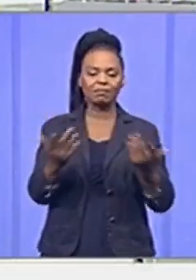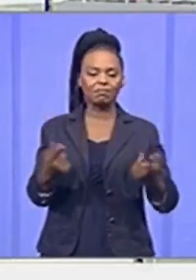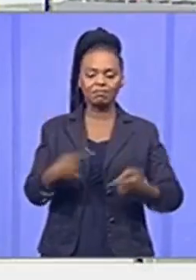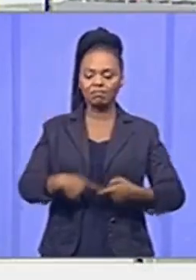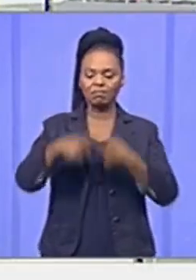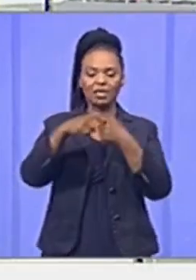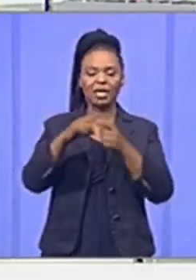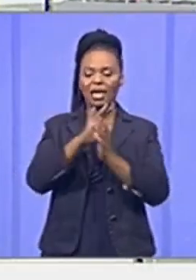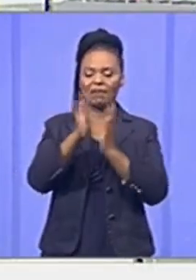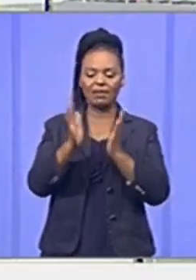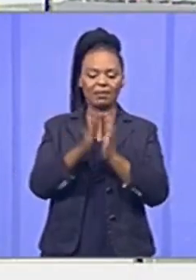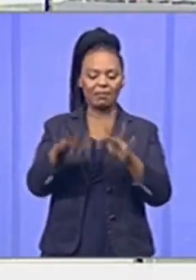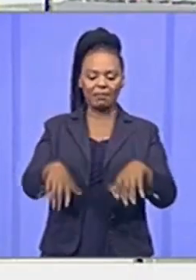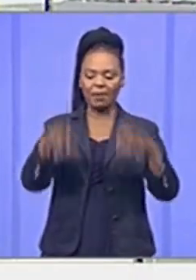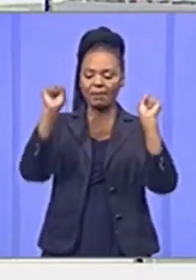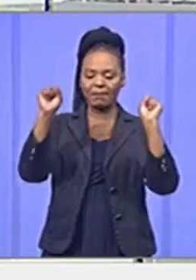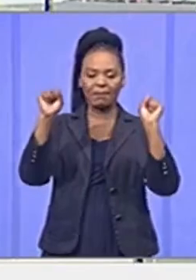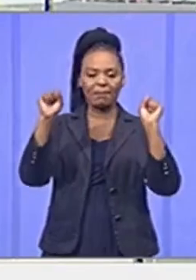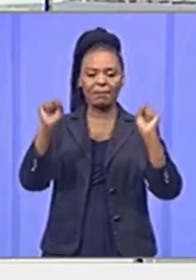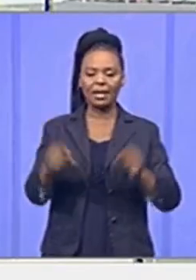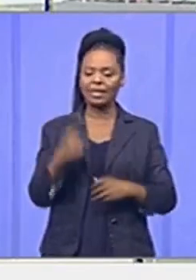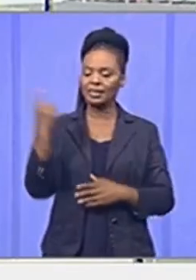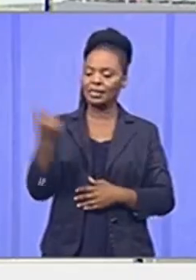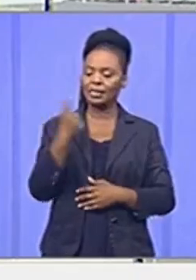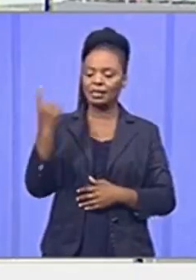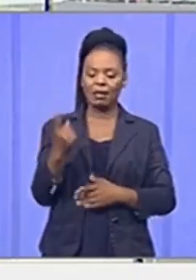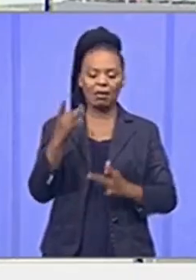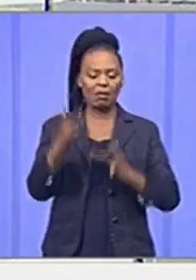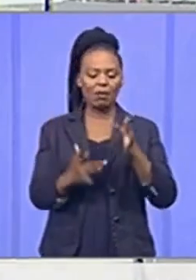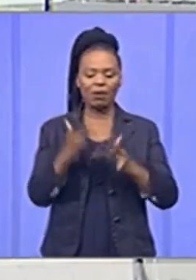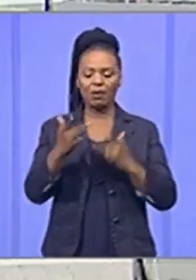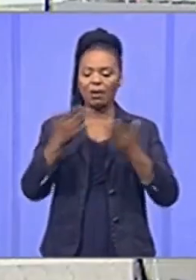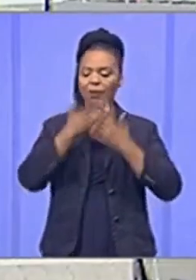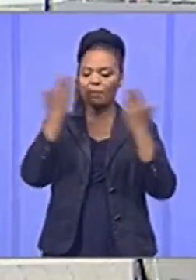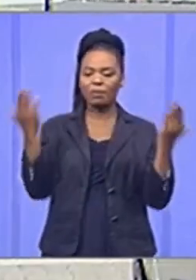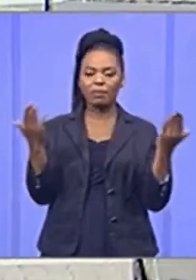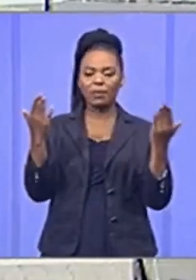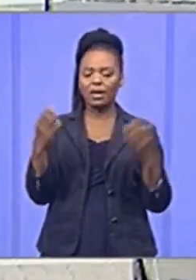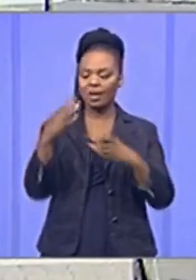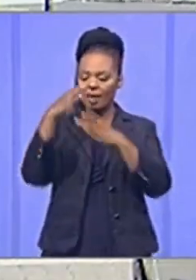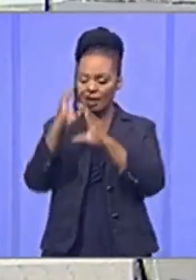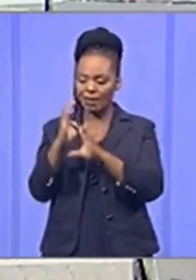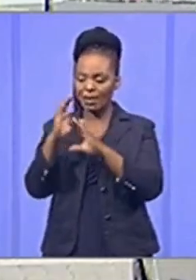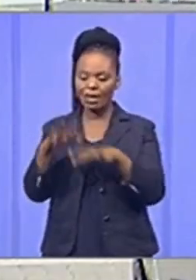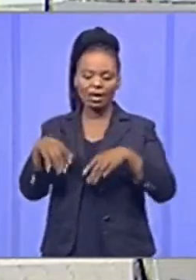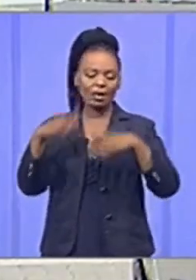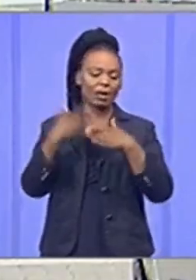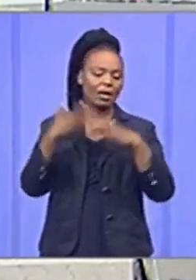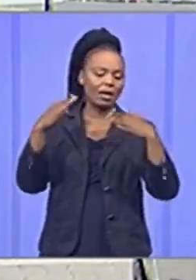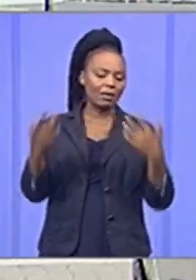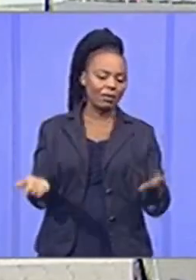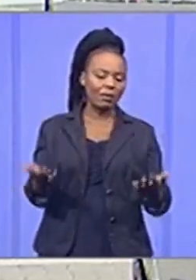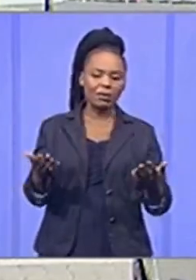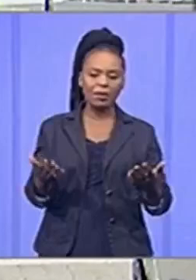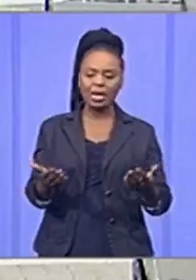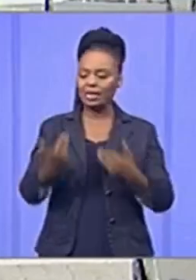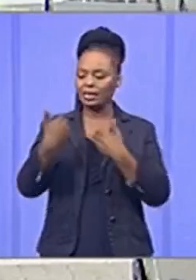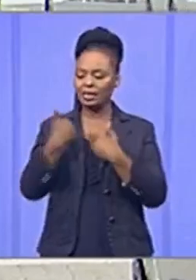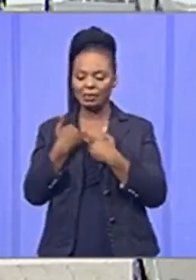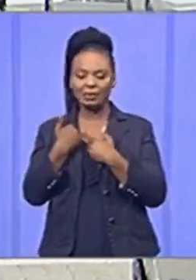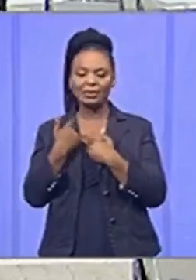ya tim. Ha ona signal, ha ona next. Ha ona camera e sebetsang, ha ona next. Me safety ya